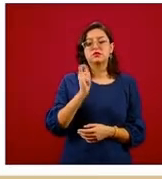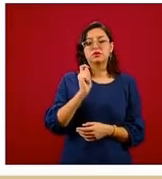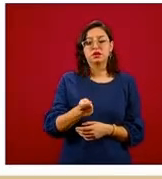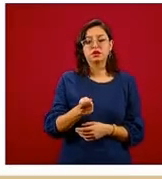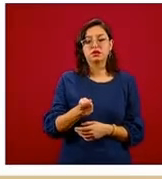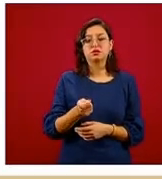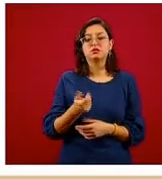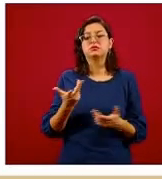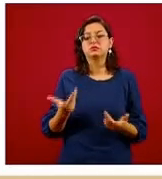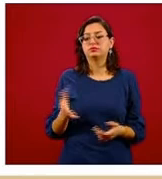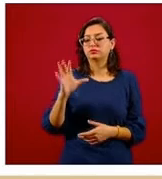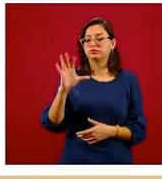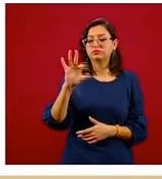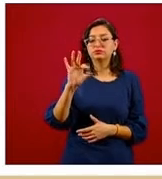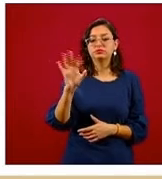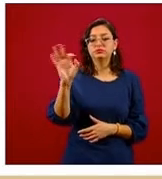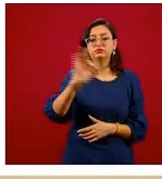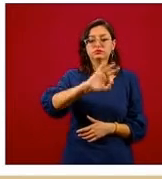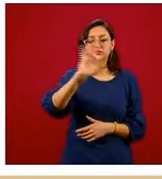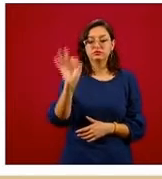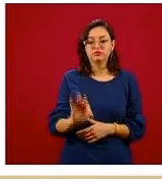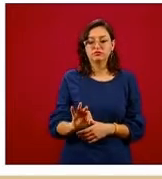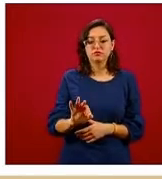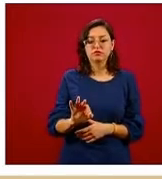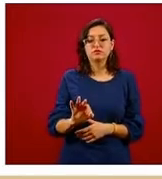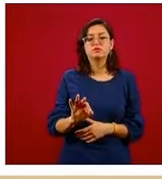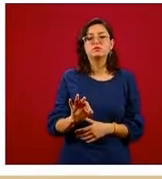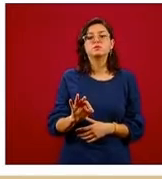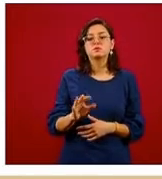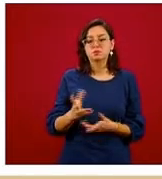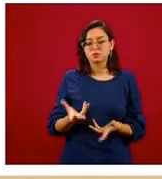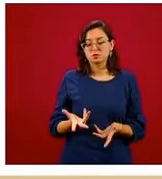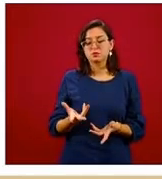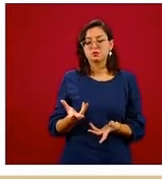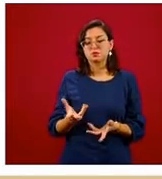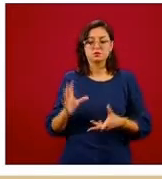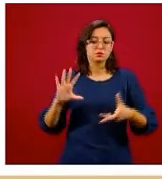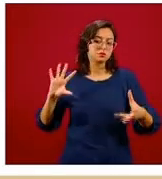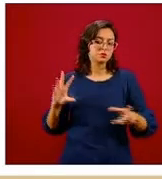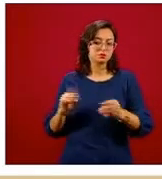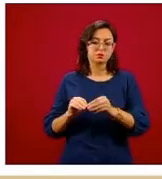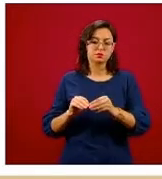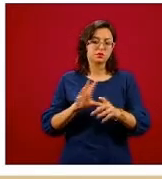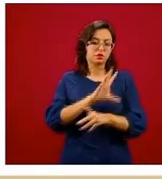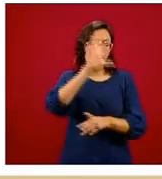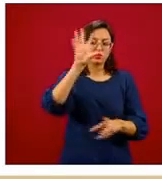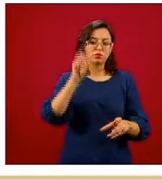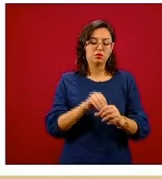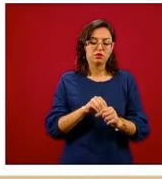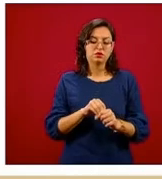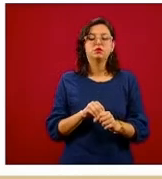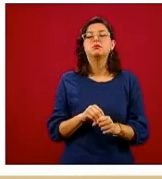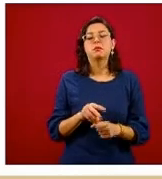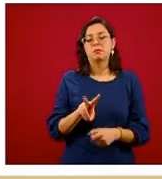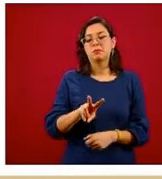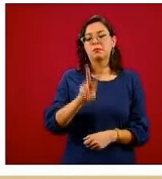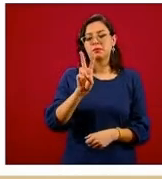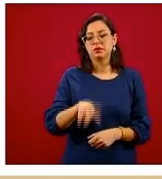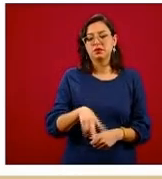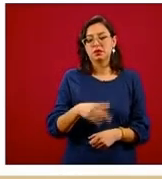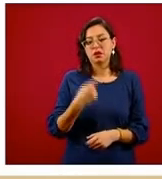days. We are now approaching only to the fourth portion of active cases, would